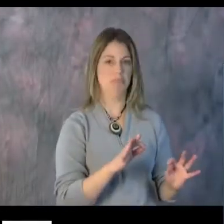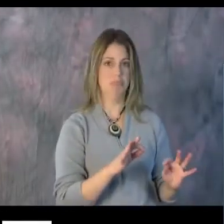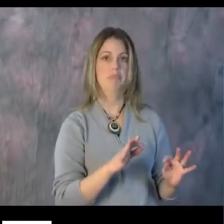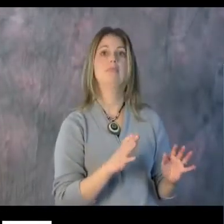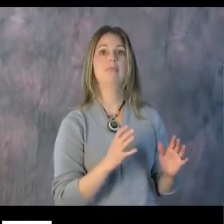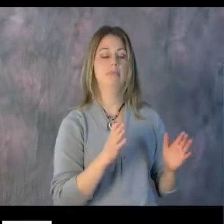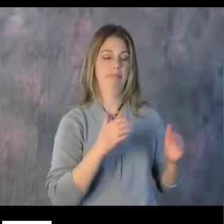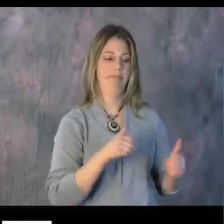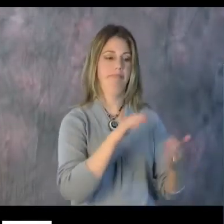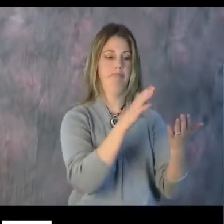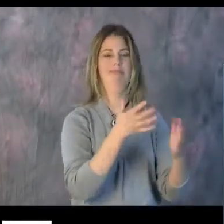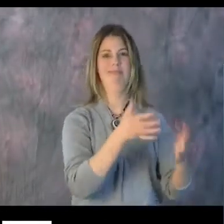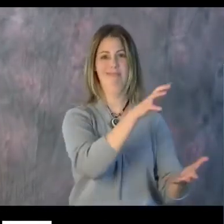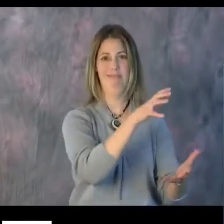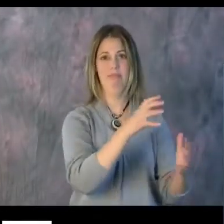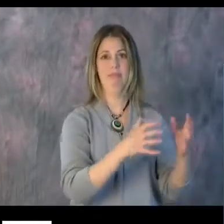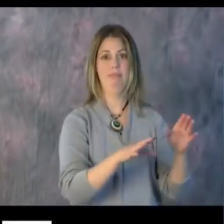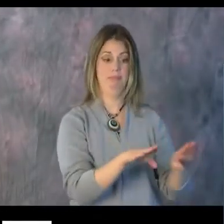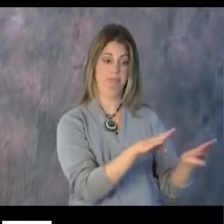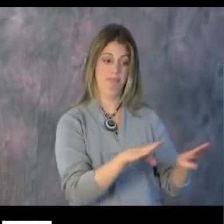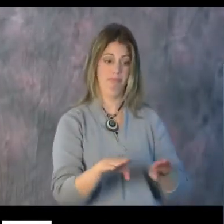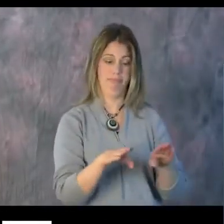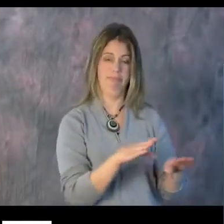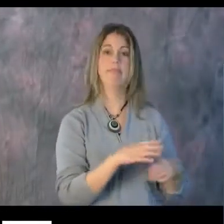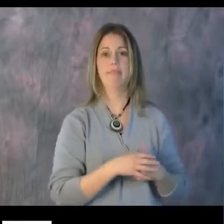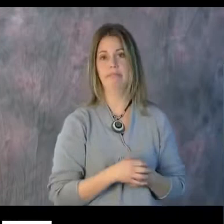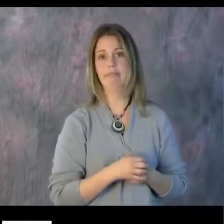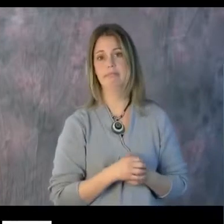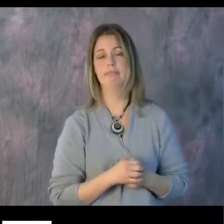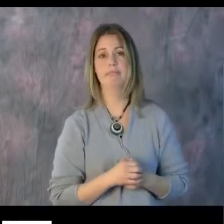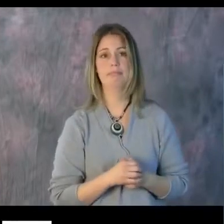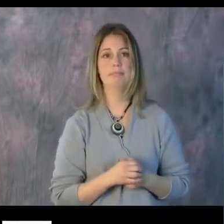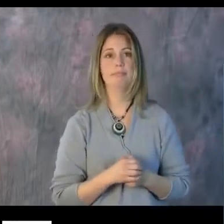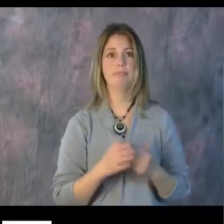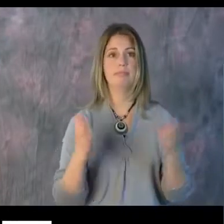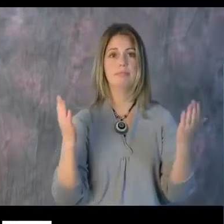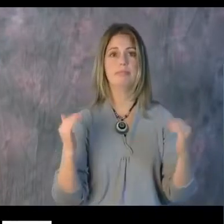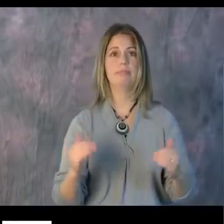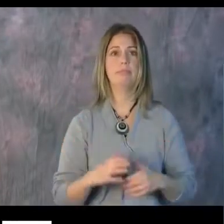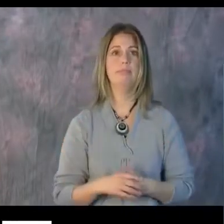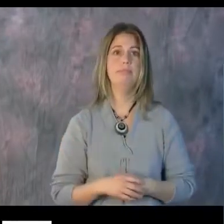If you have those basic needs already met,